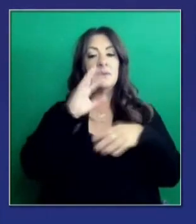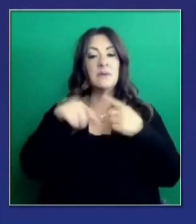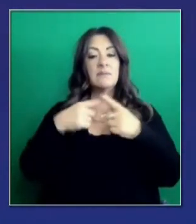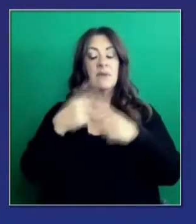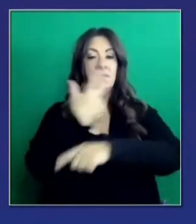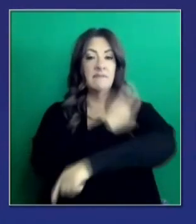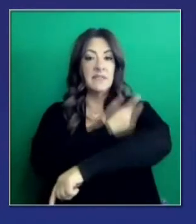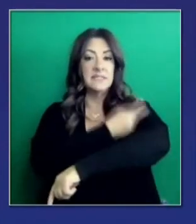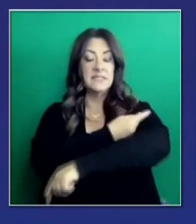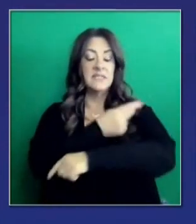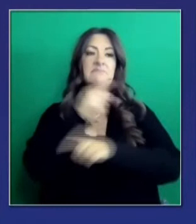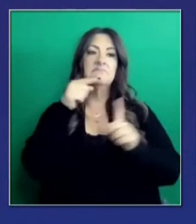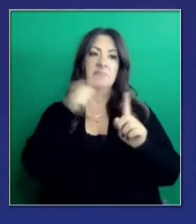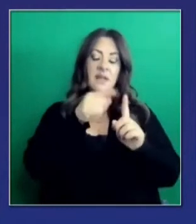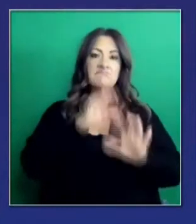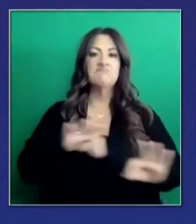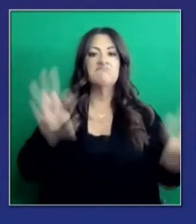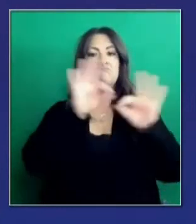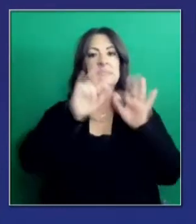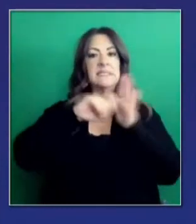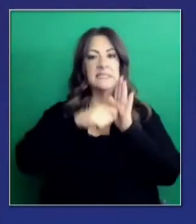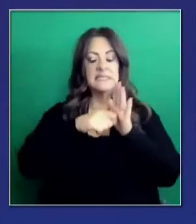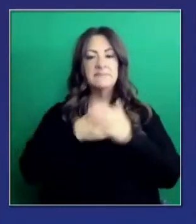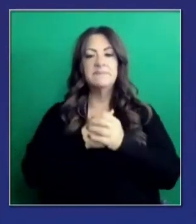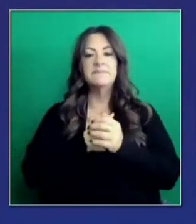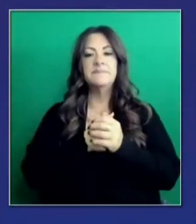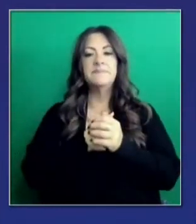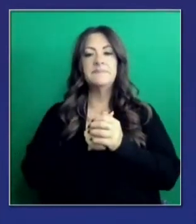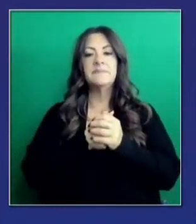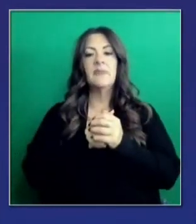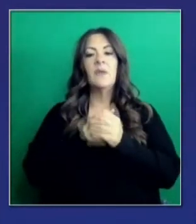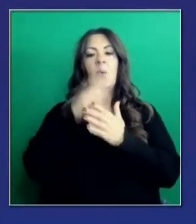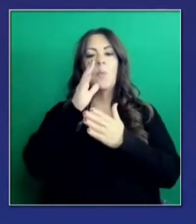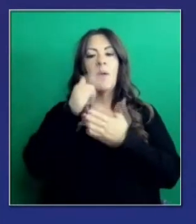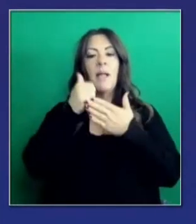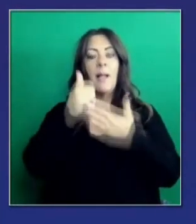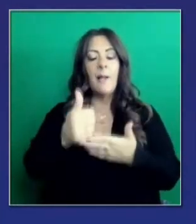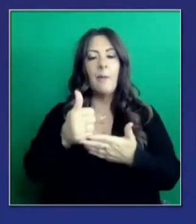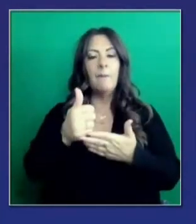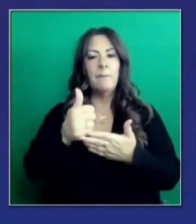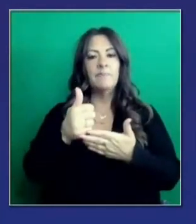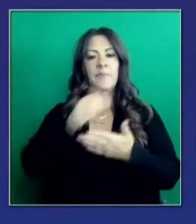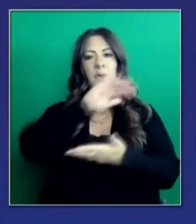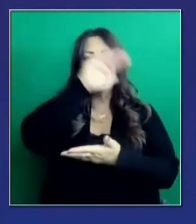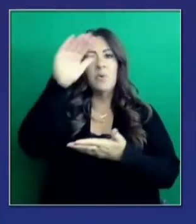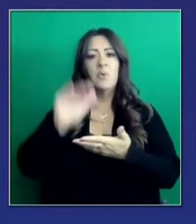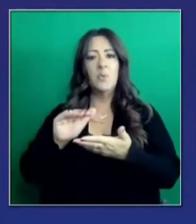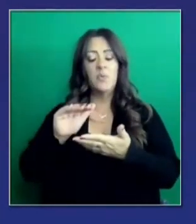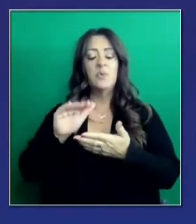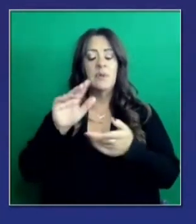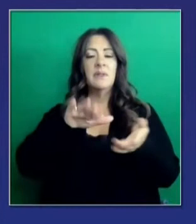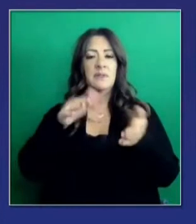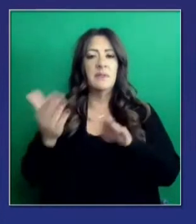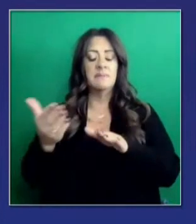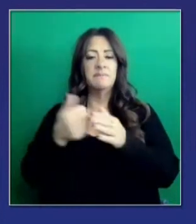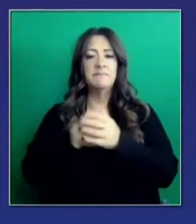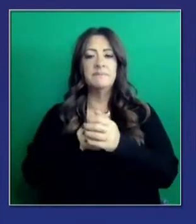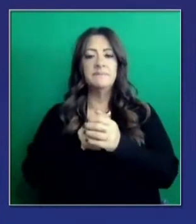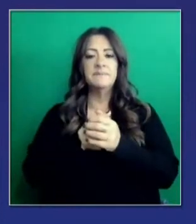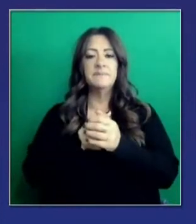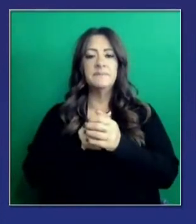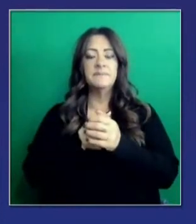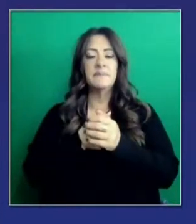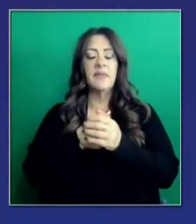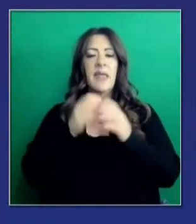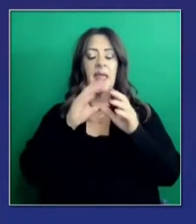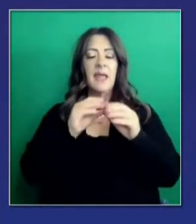addressing substantively those mortality, morbidity rates, and more broadly, this pandemic. We have tripled our rate